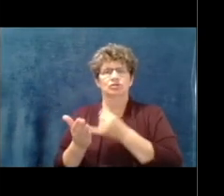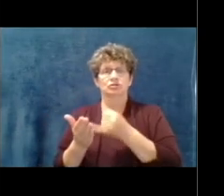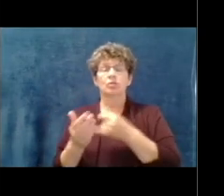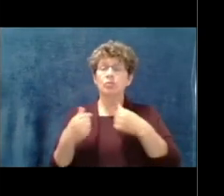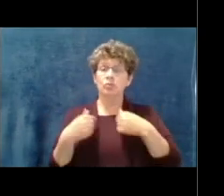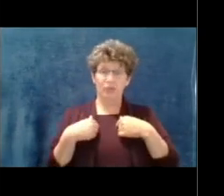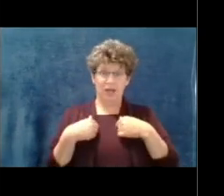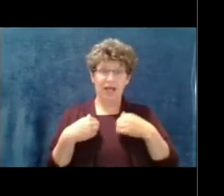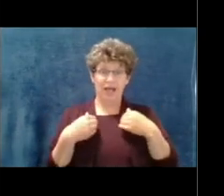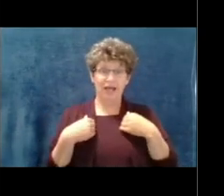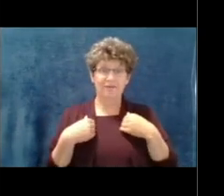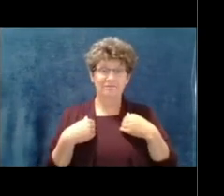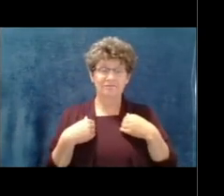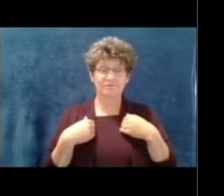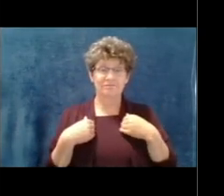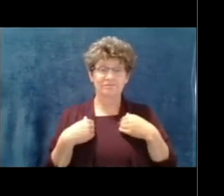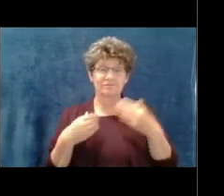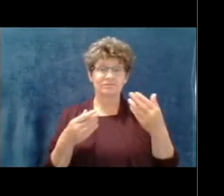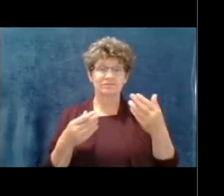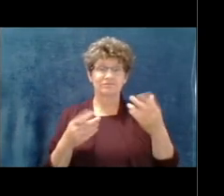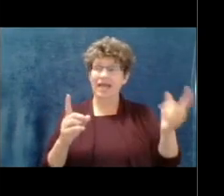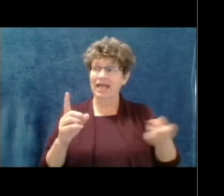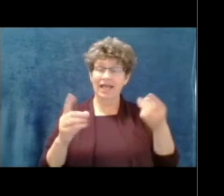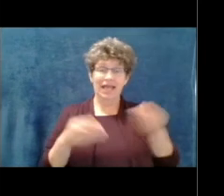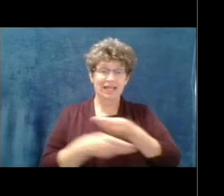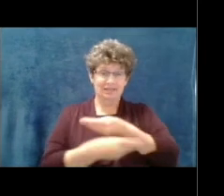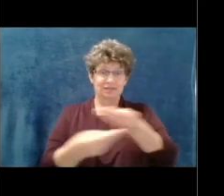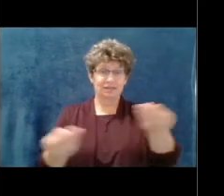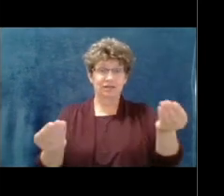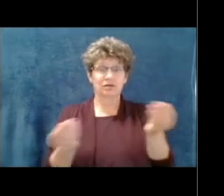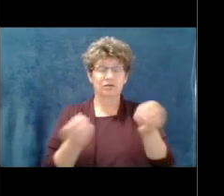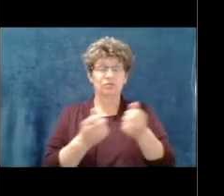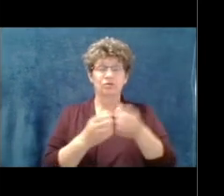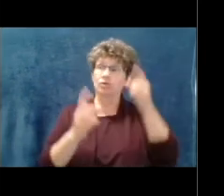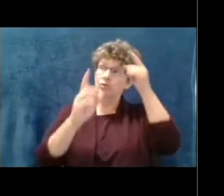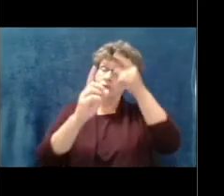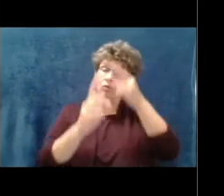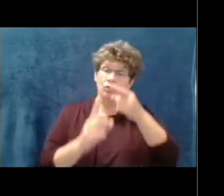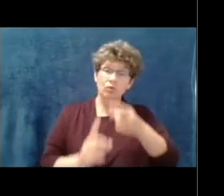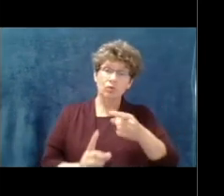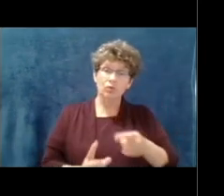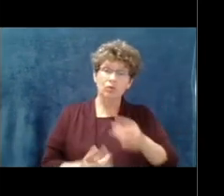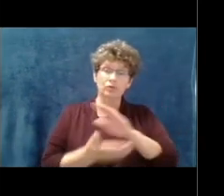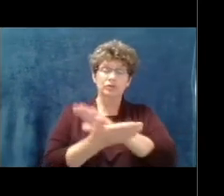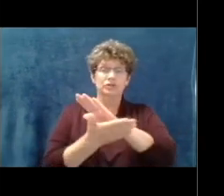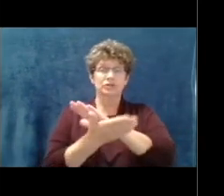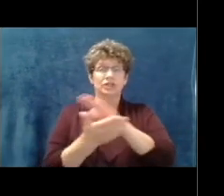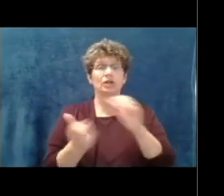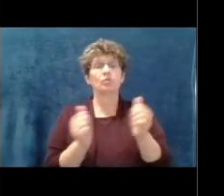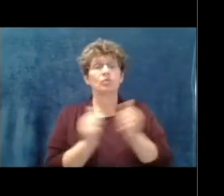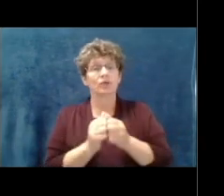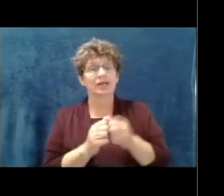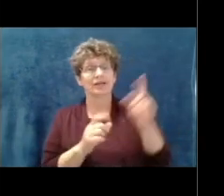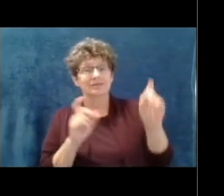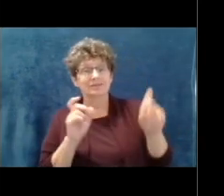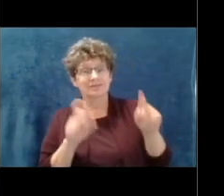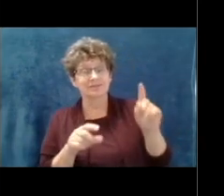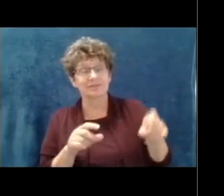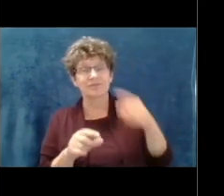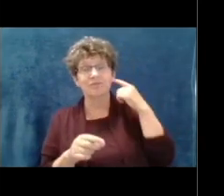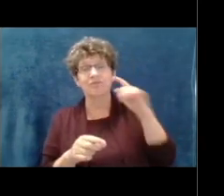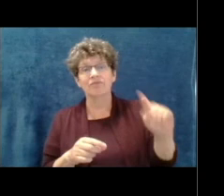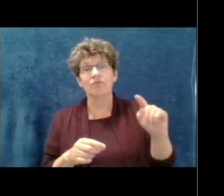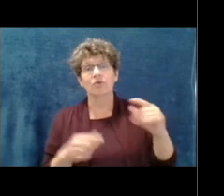with a goal setting sheet, which has these ideas on them, with the health and resiliency questionnaire, and also with a whole nother sheet